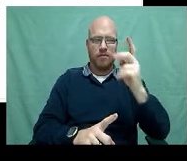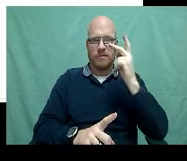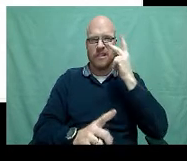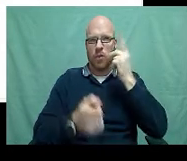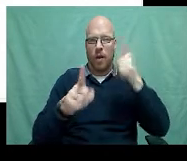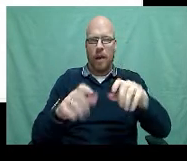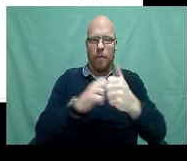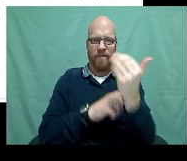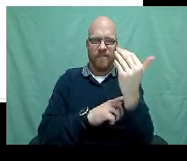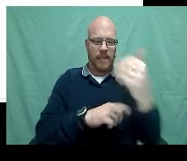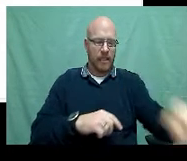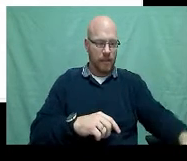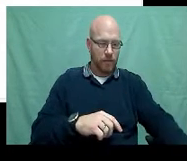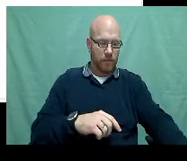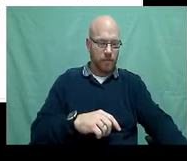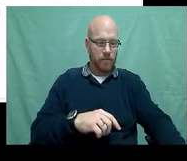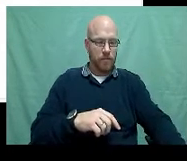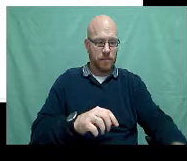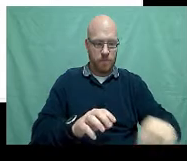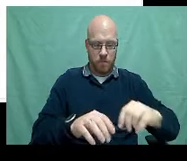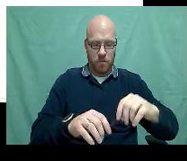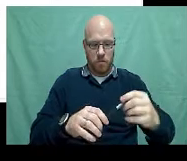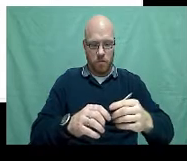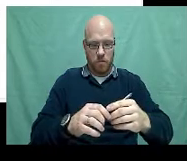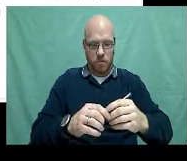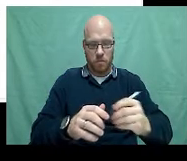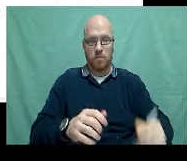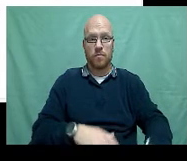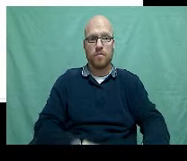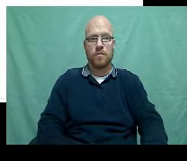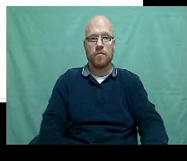We're going to look at the 15 and we're going to change that, see what happens.